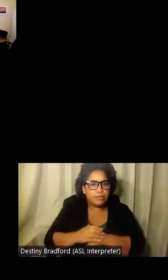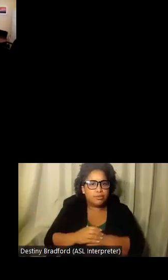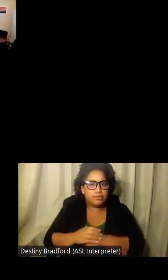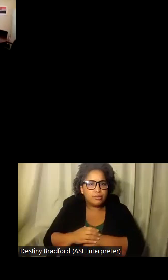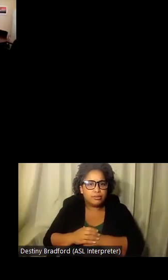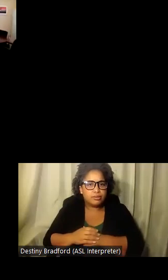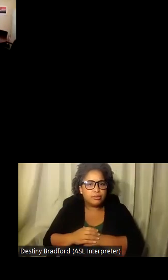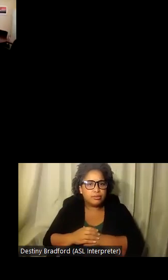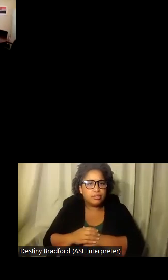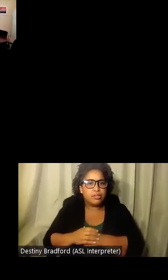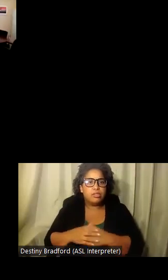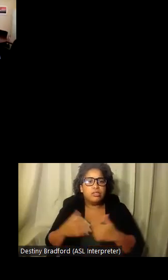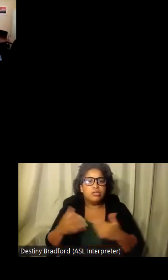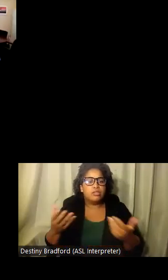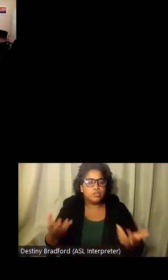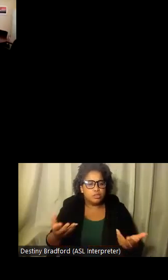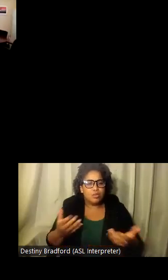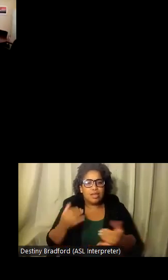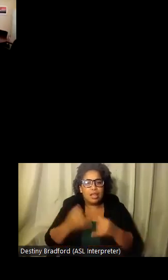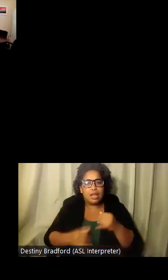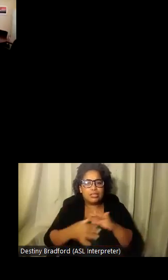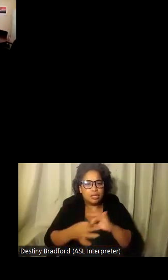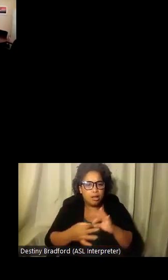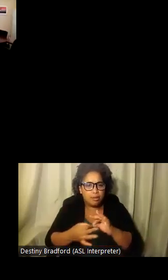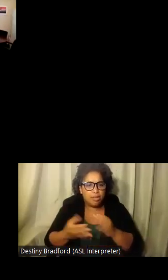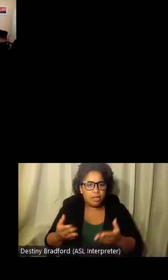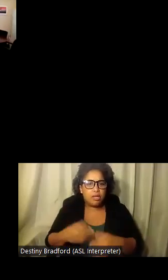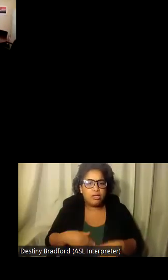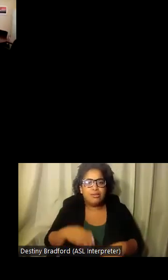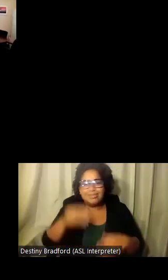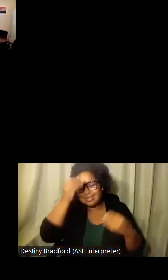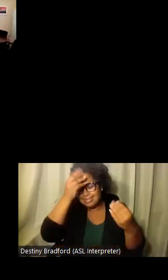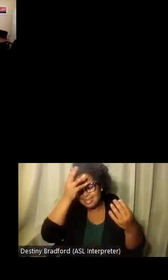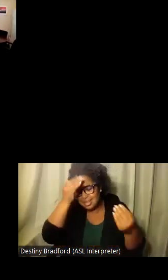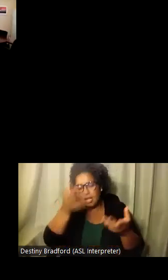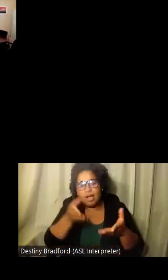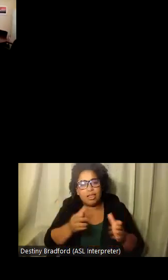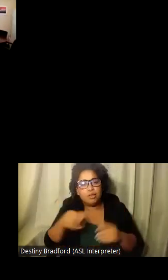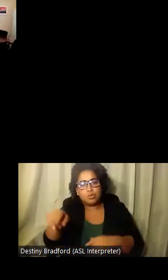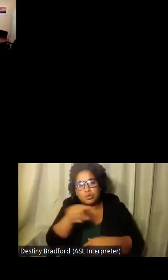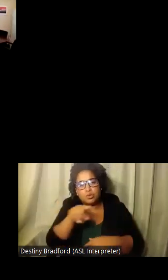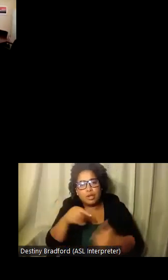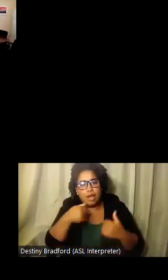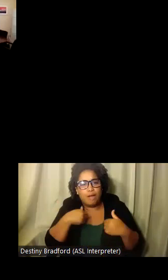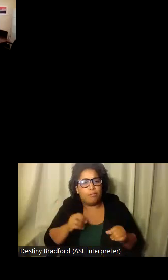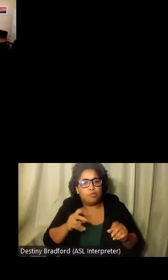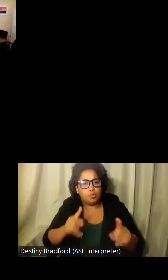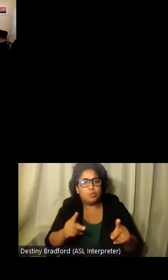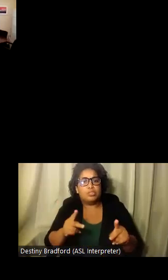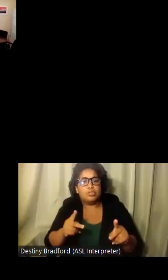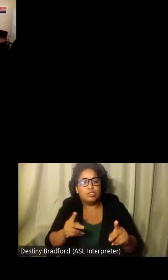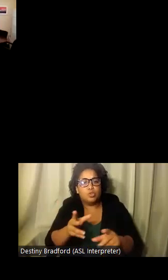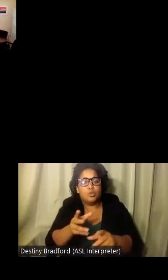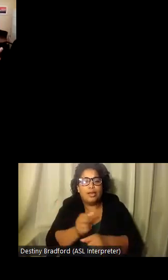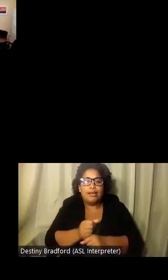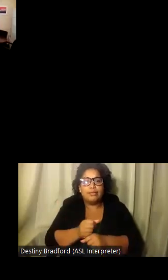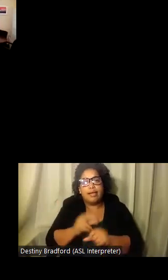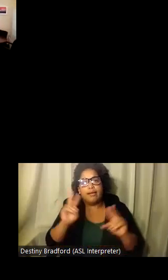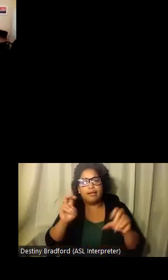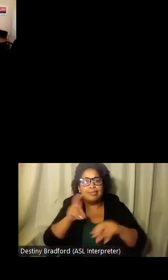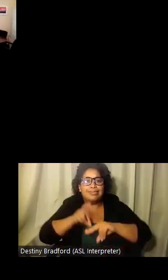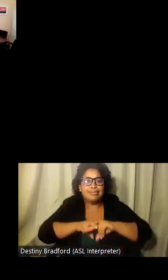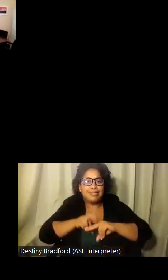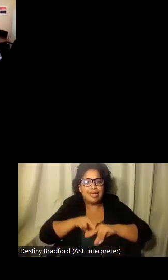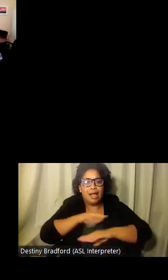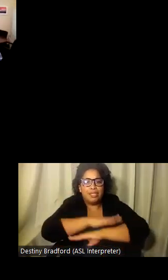leave you with that last comment there of, data allows you to have an opportunity to get a seat at the table so that you don't end up